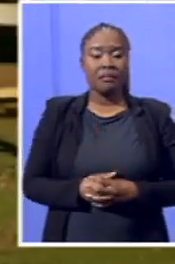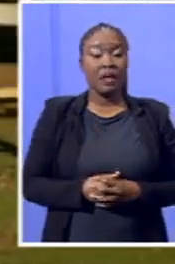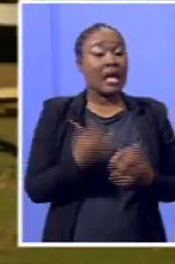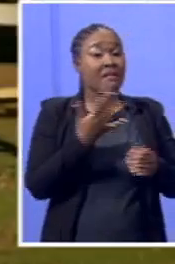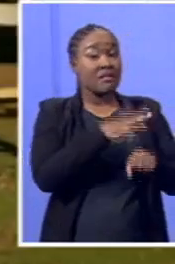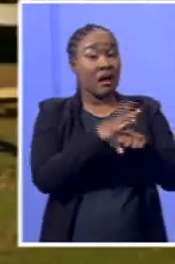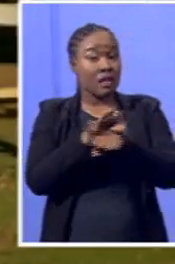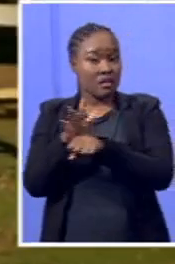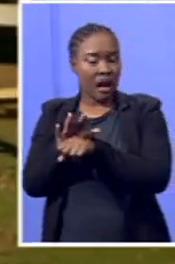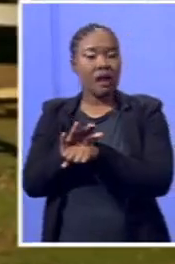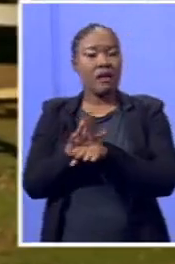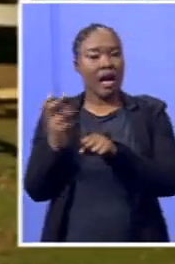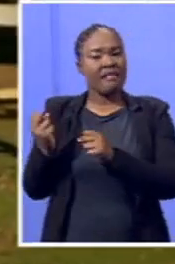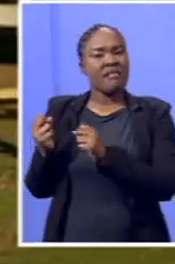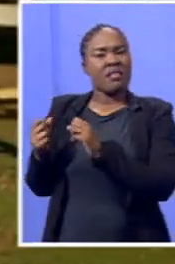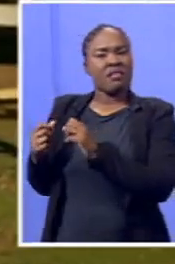at the facility.